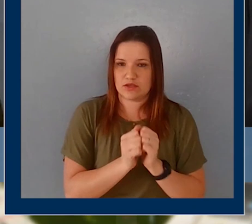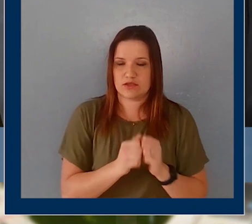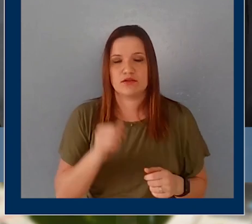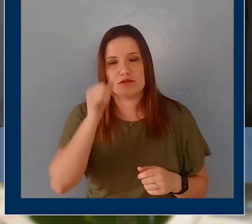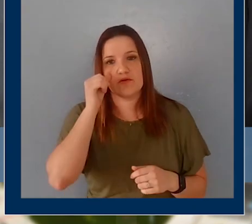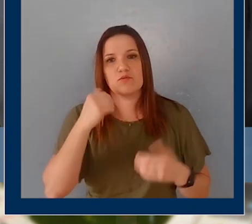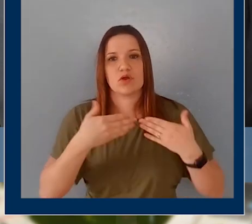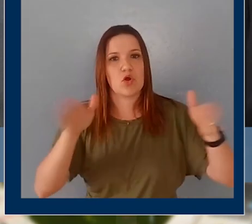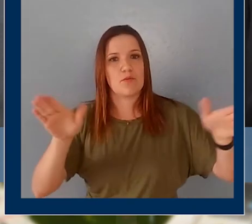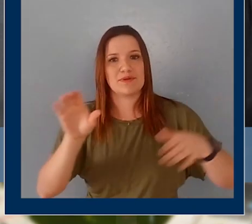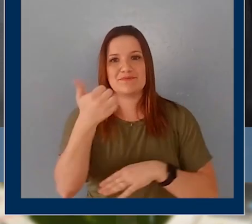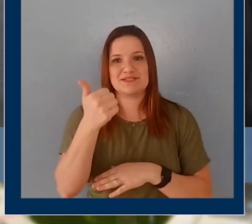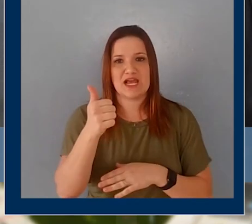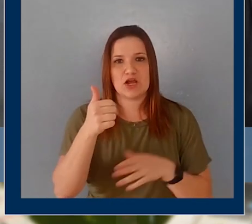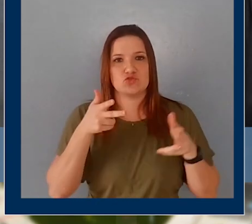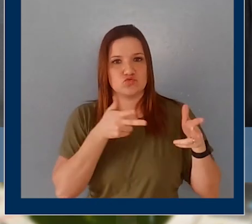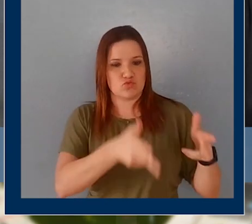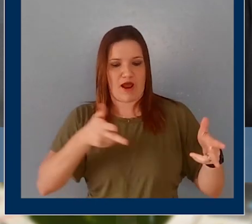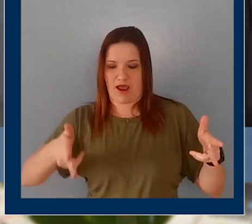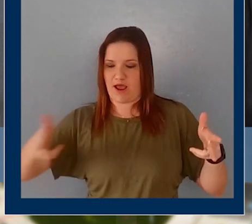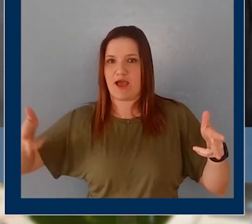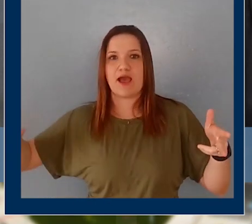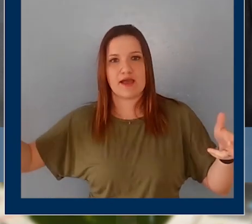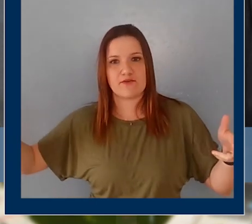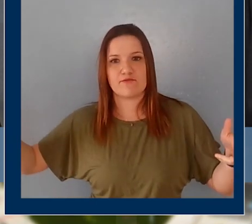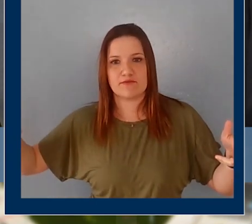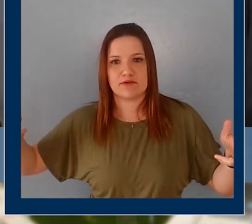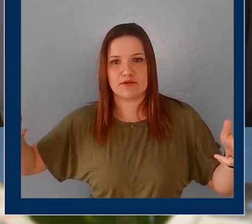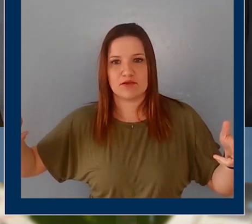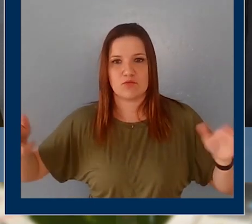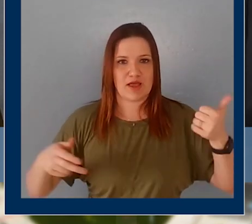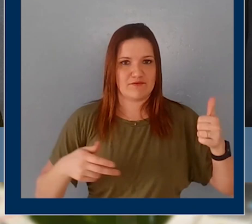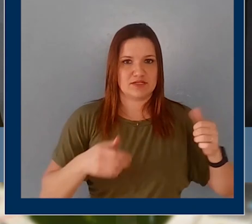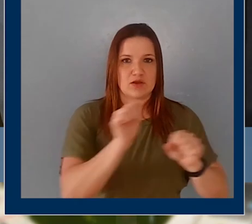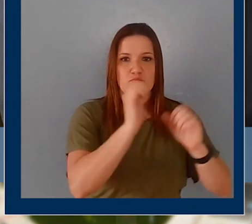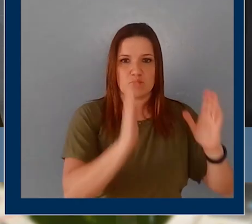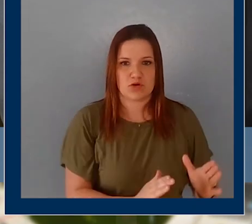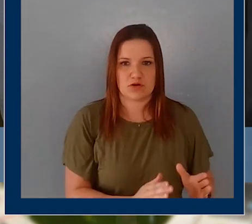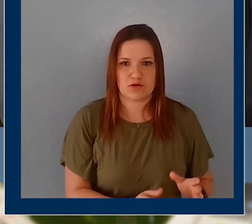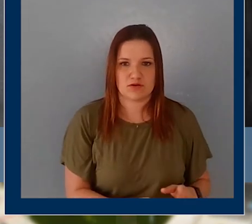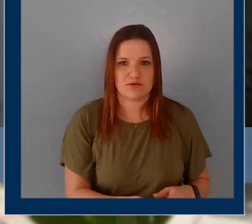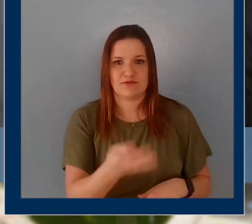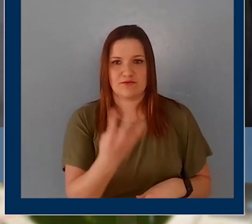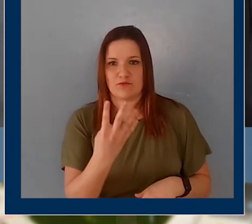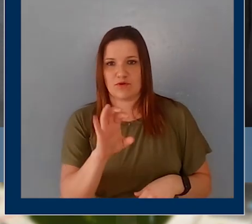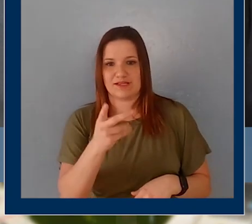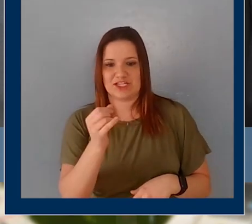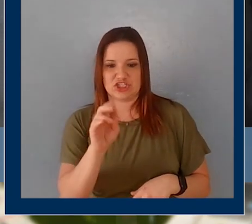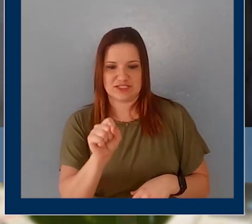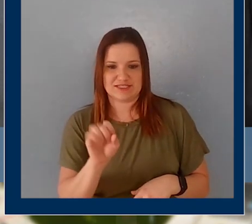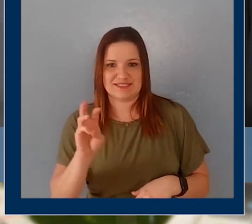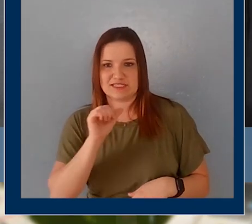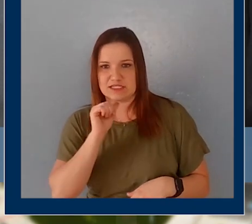and this Saturday, Coweta Delta and the county are working together out at the Tulare Ag Center. We're going to open up